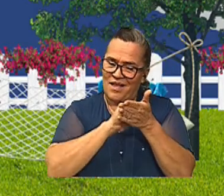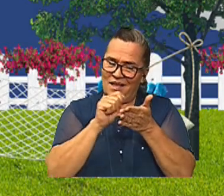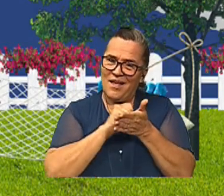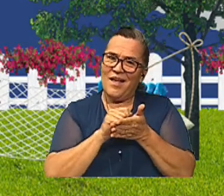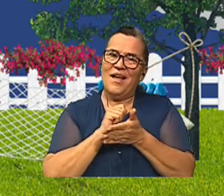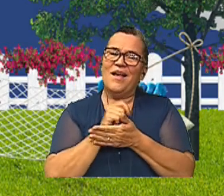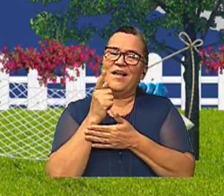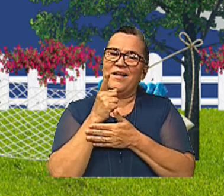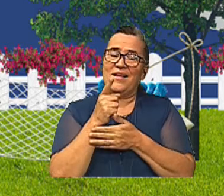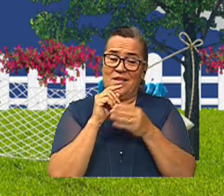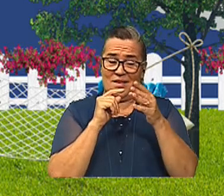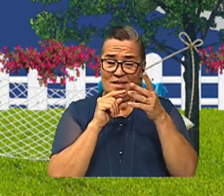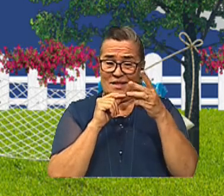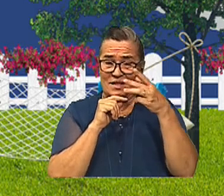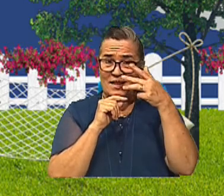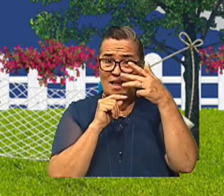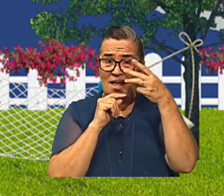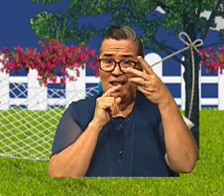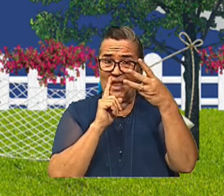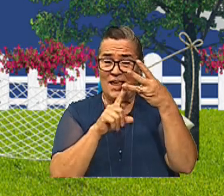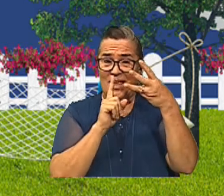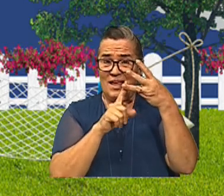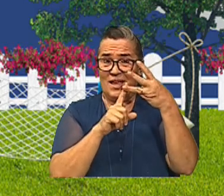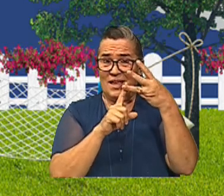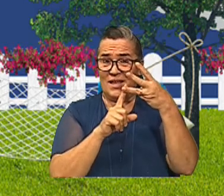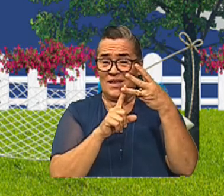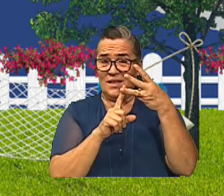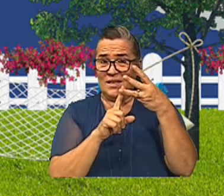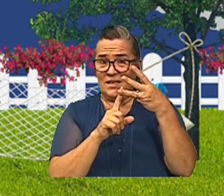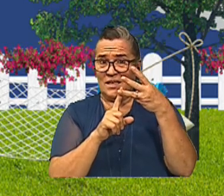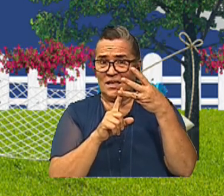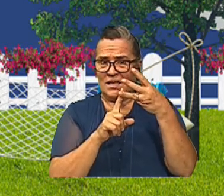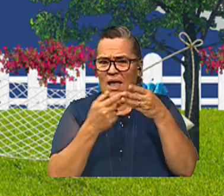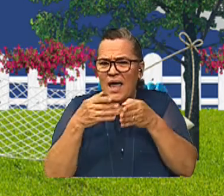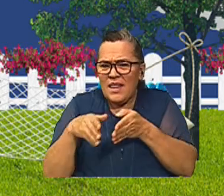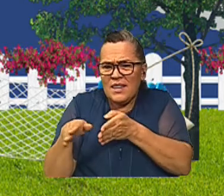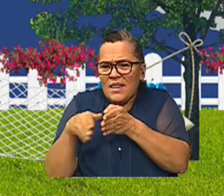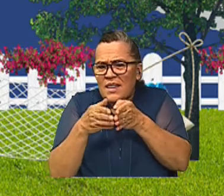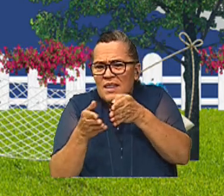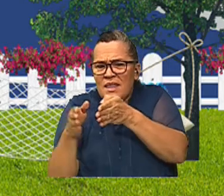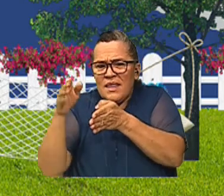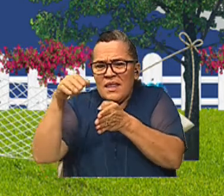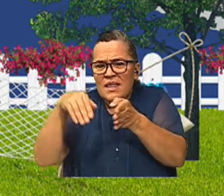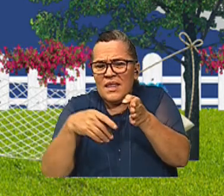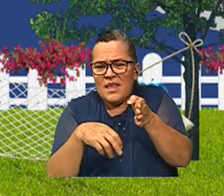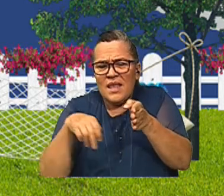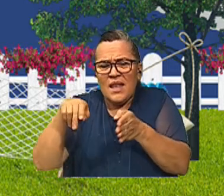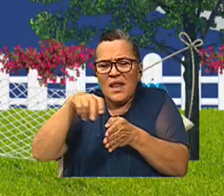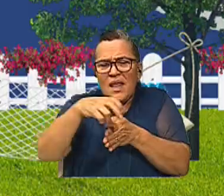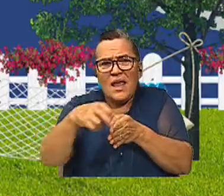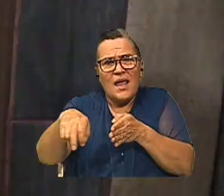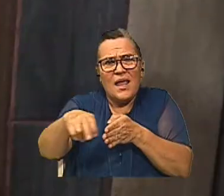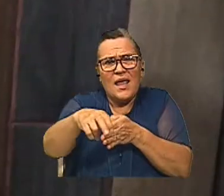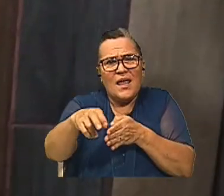notes. Number 3, Esteban. Are there trails near your house?